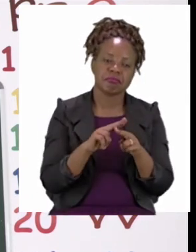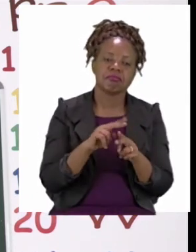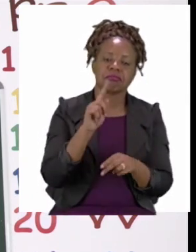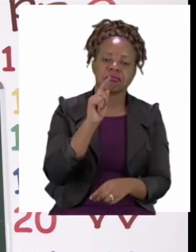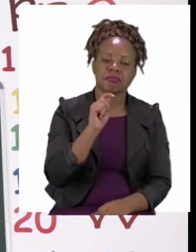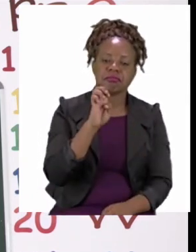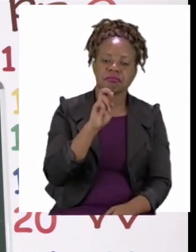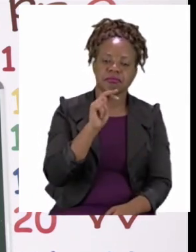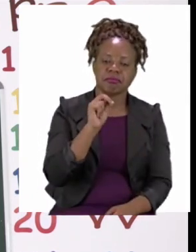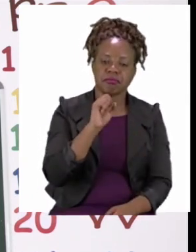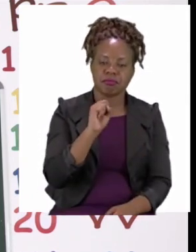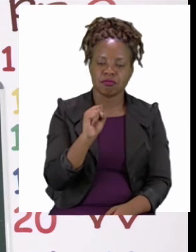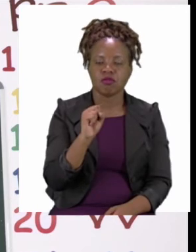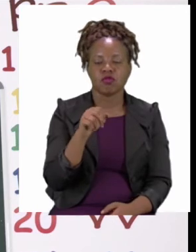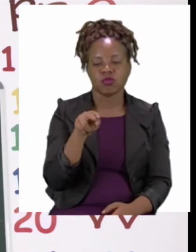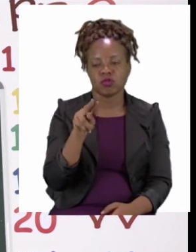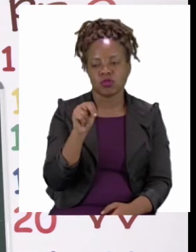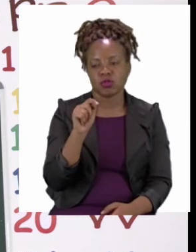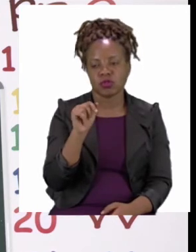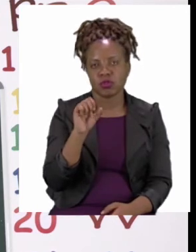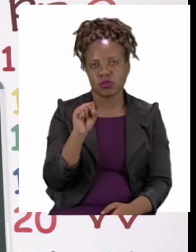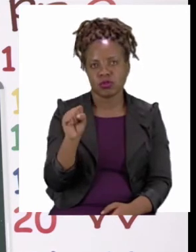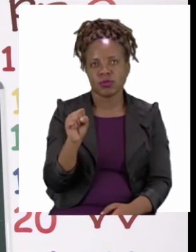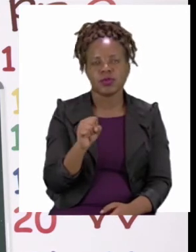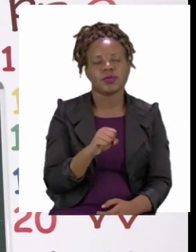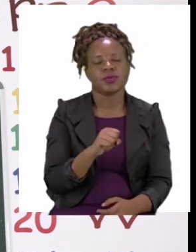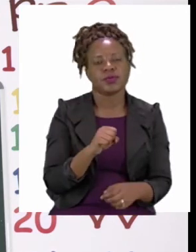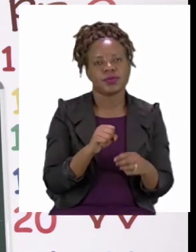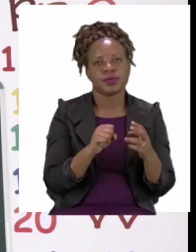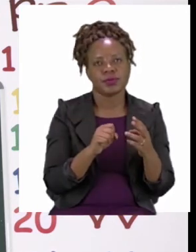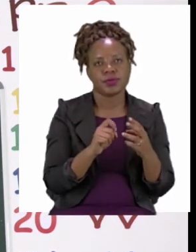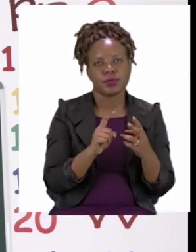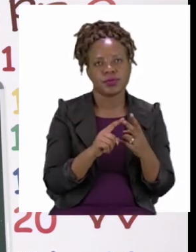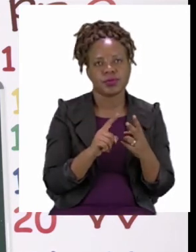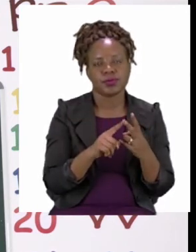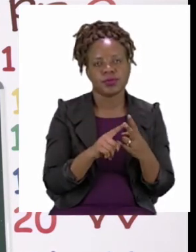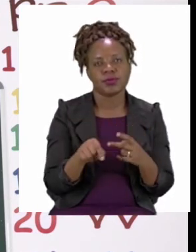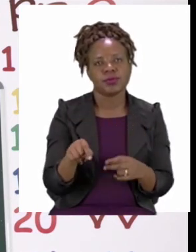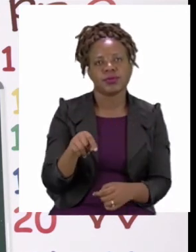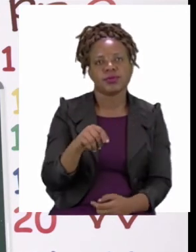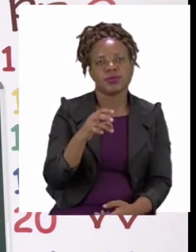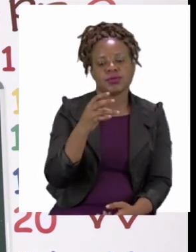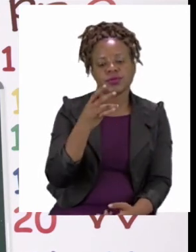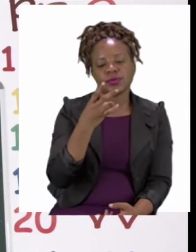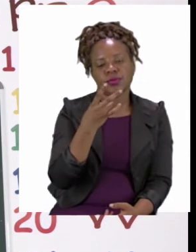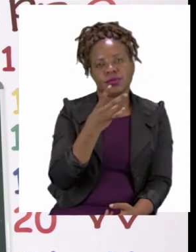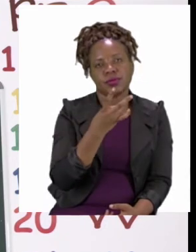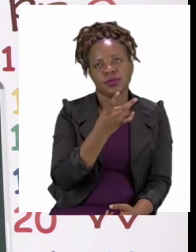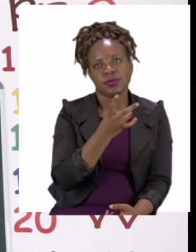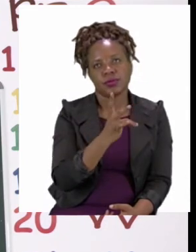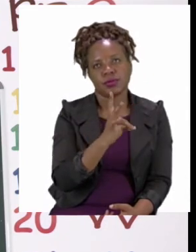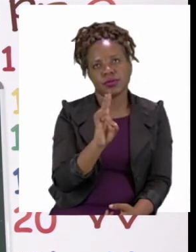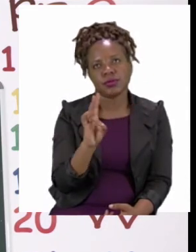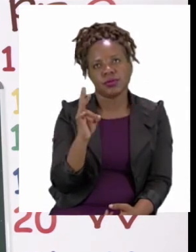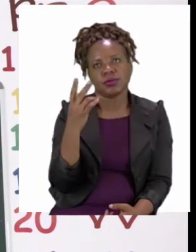The next one says 74. So I'm going to first start with our tens.